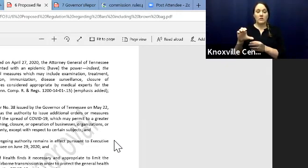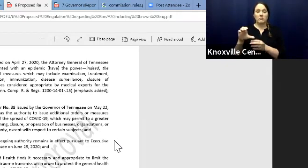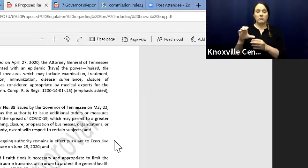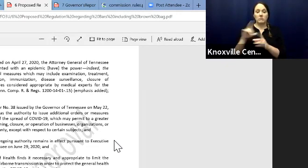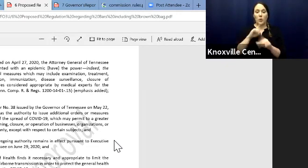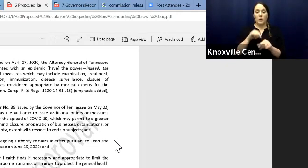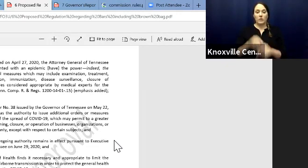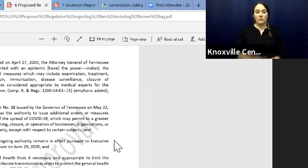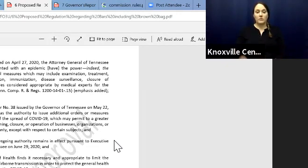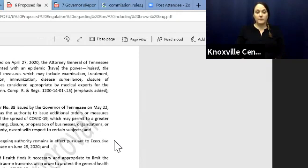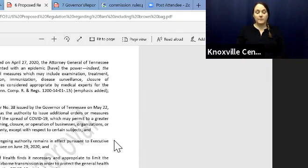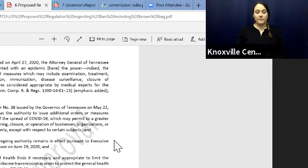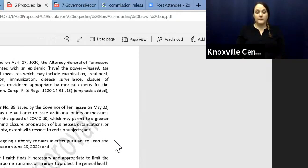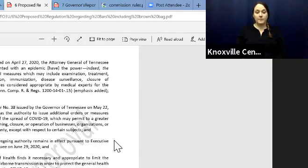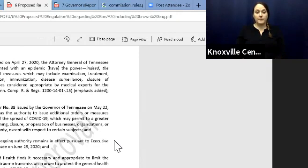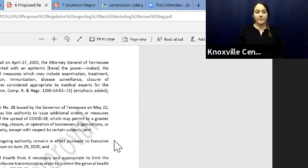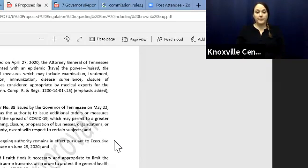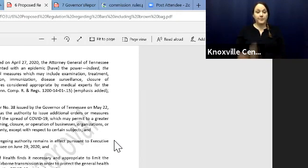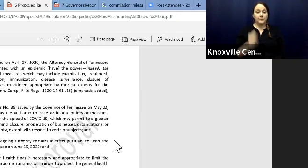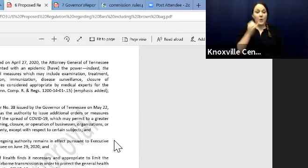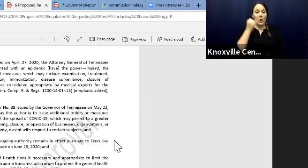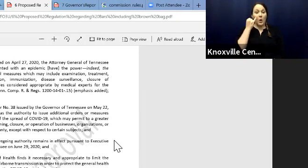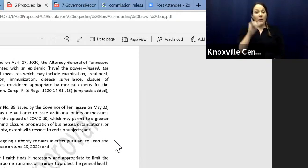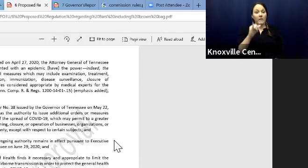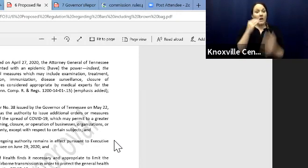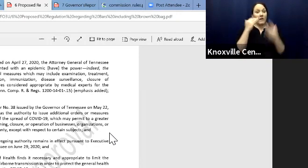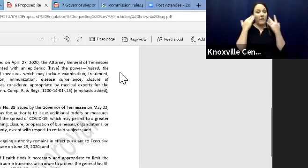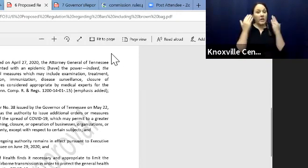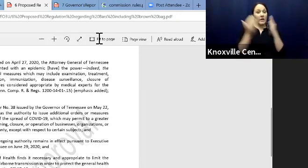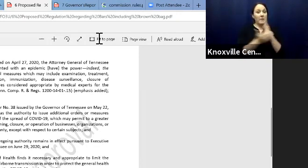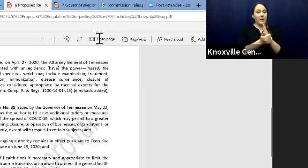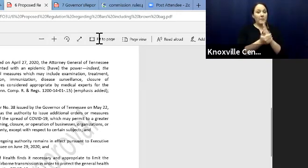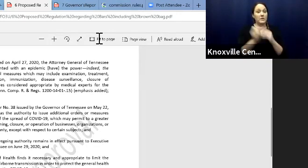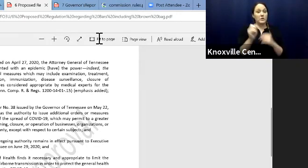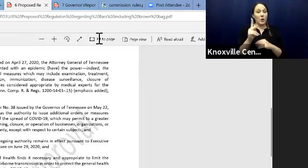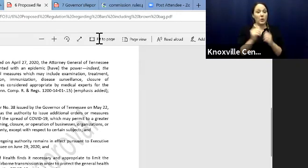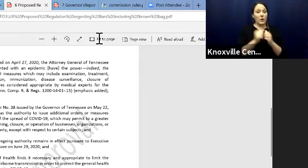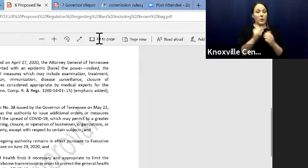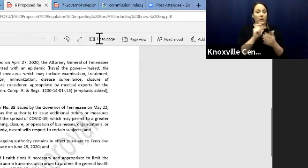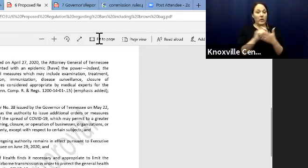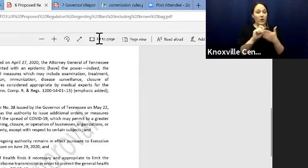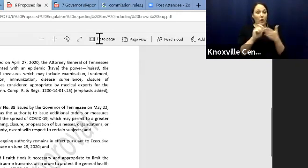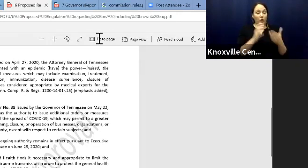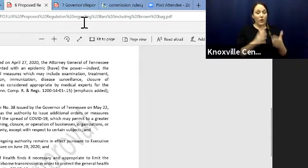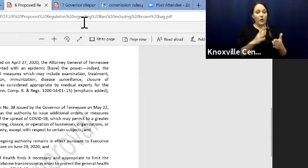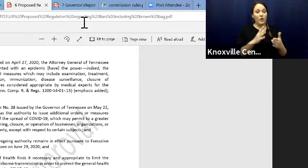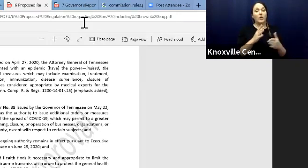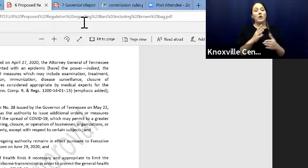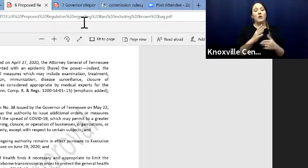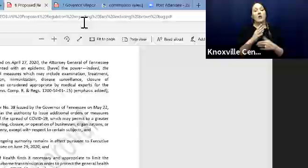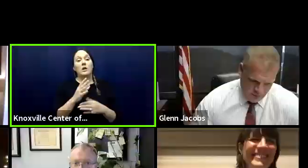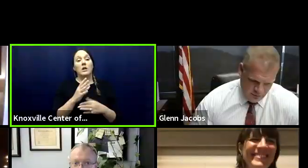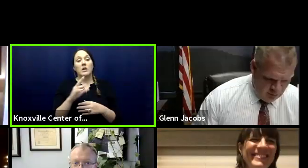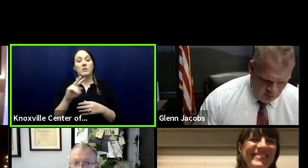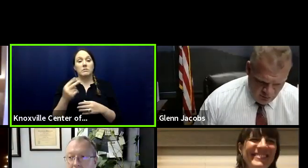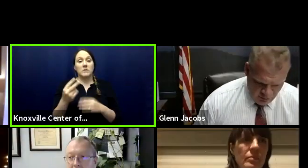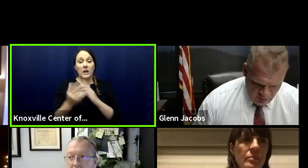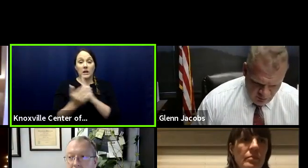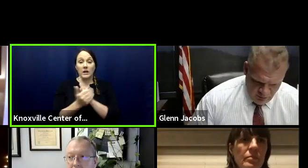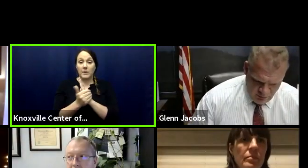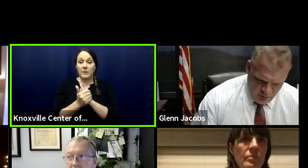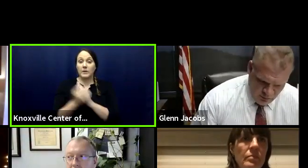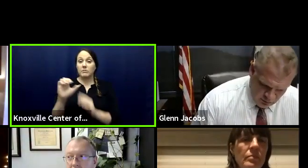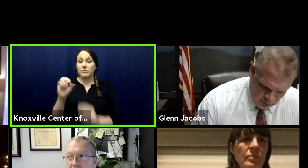So if that friendly amendment is okay with the author and seconder of the amendment, the chair